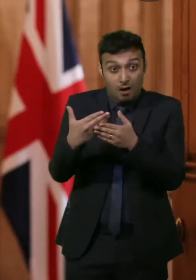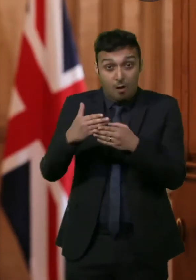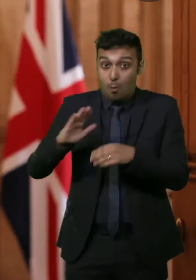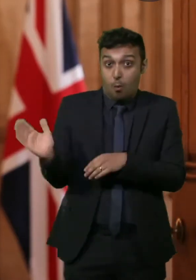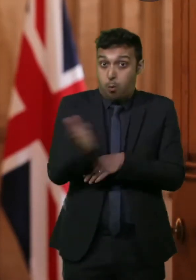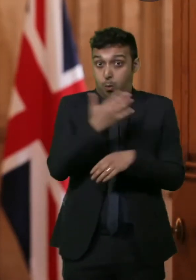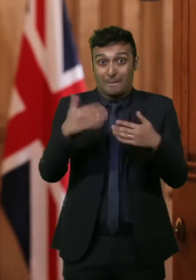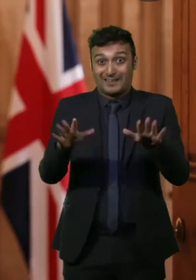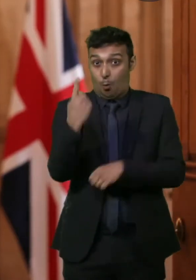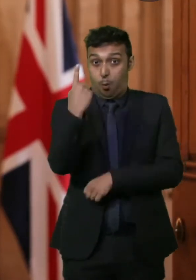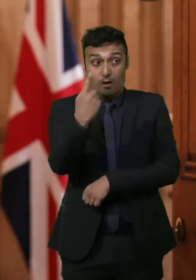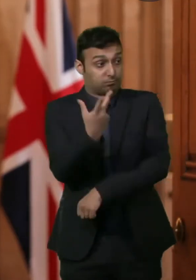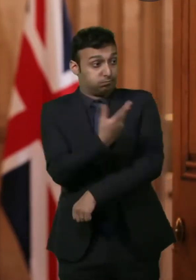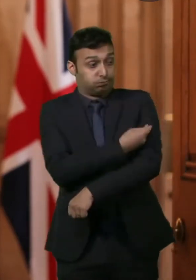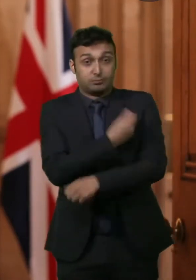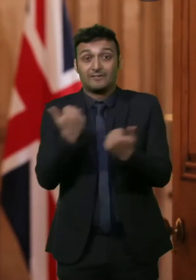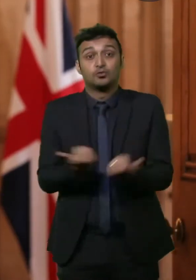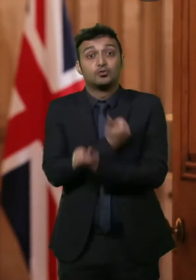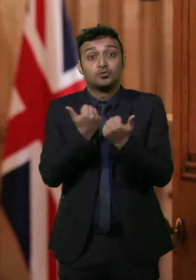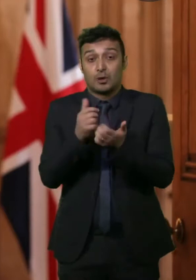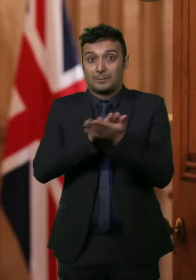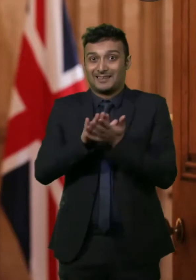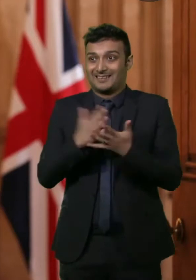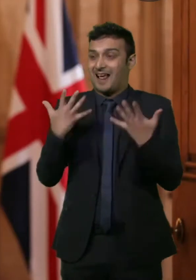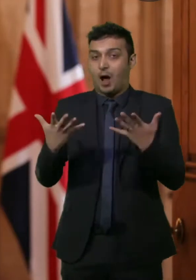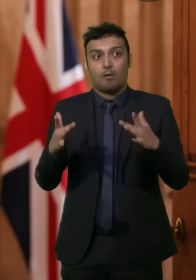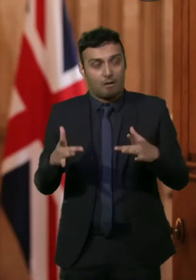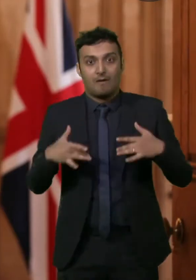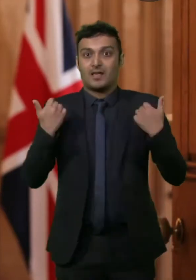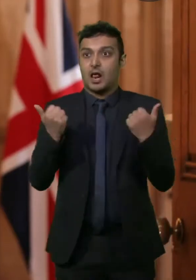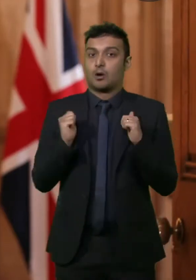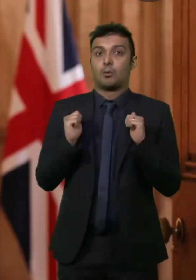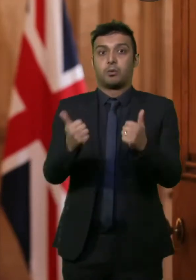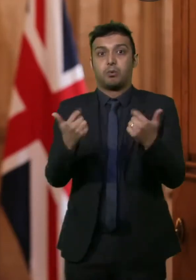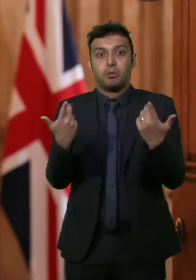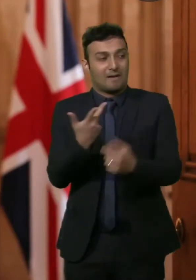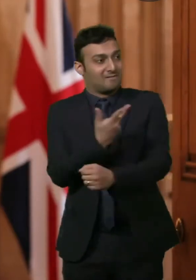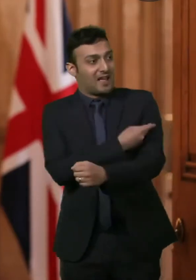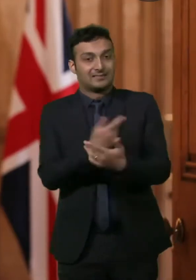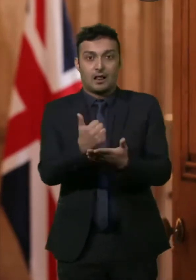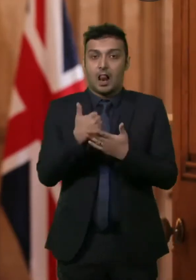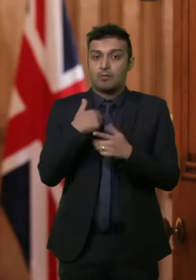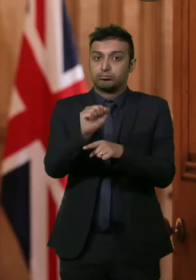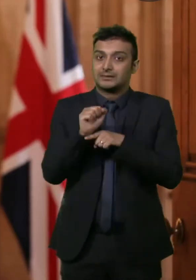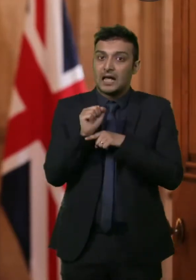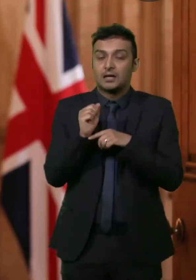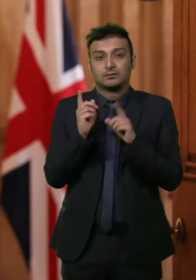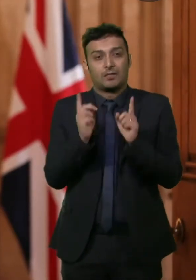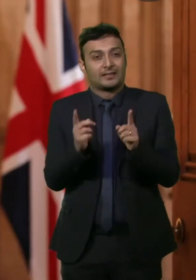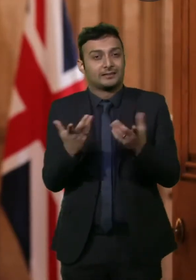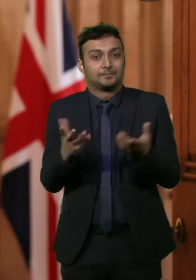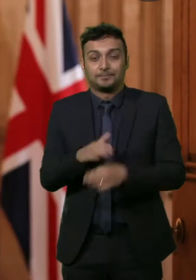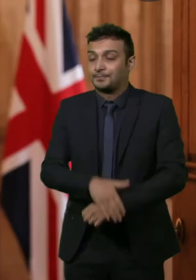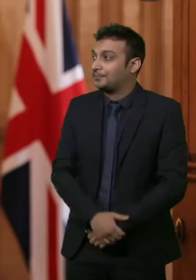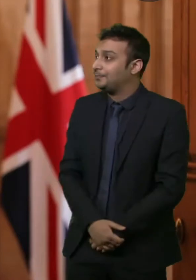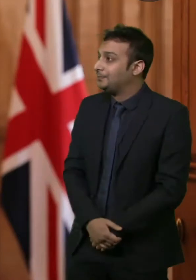full benefits of the vaccine's protection. We will continue on this roadmap, but